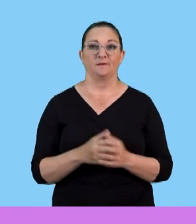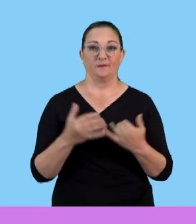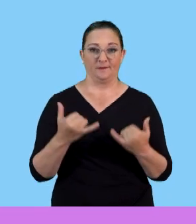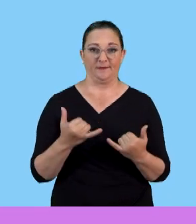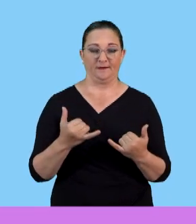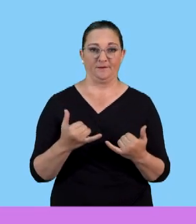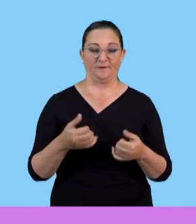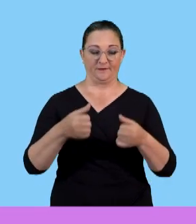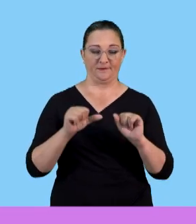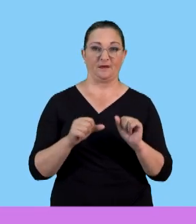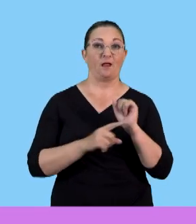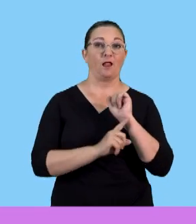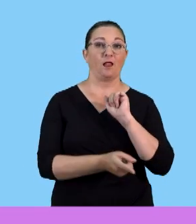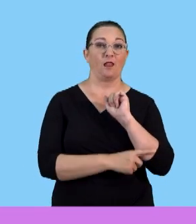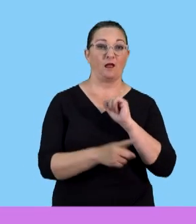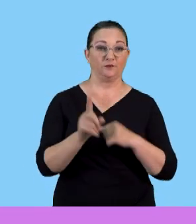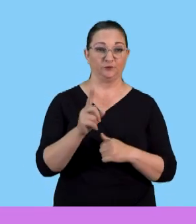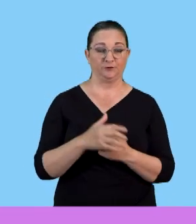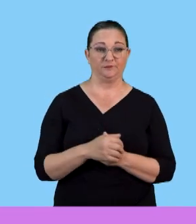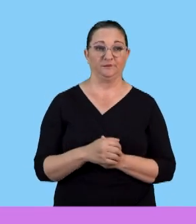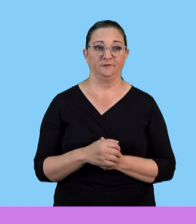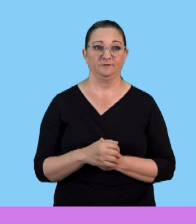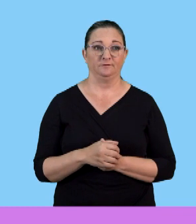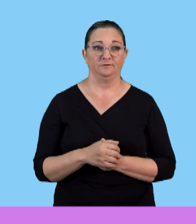205 rand. Now, the last value,